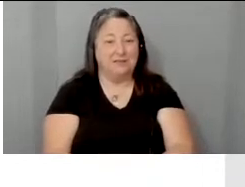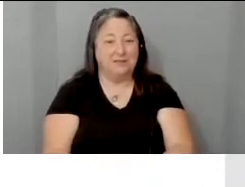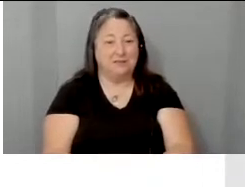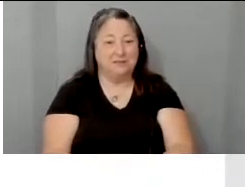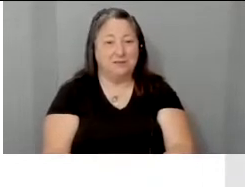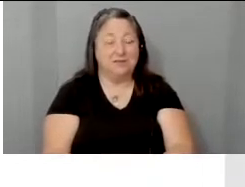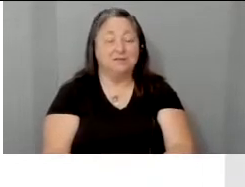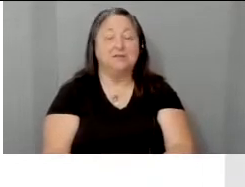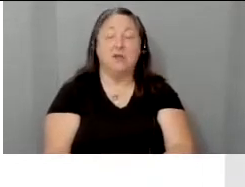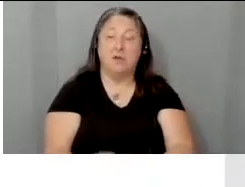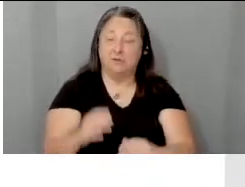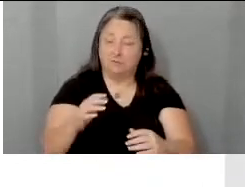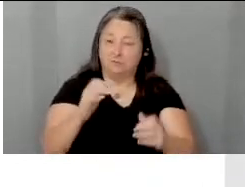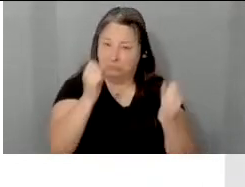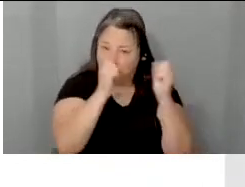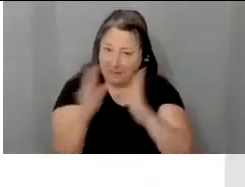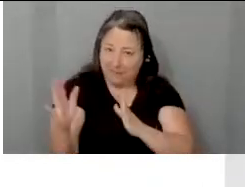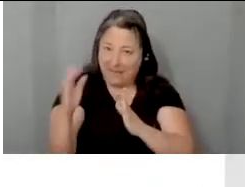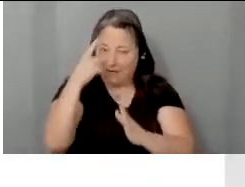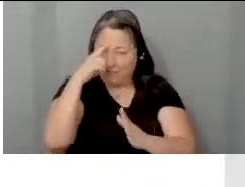Prepare for the interview.